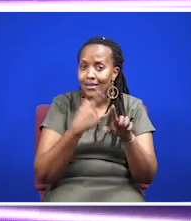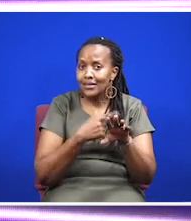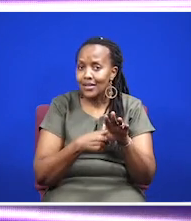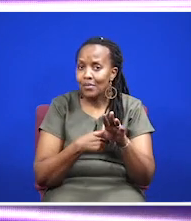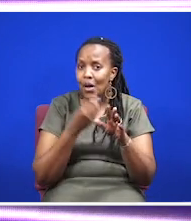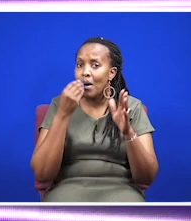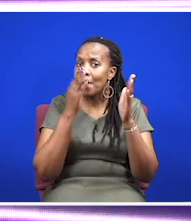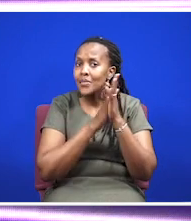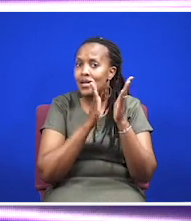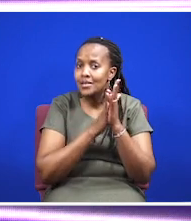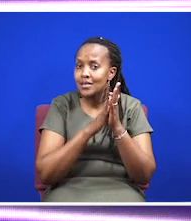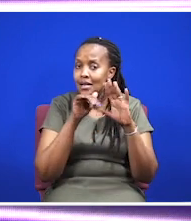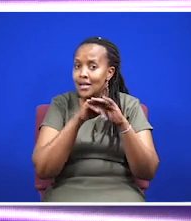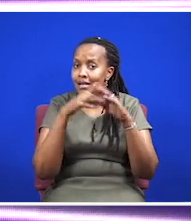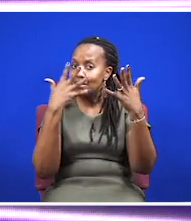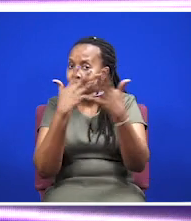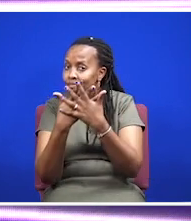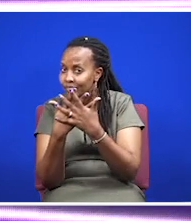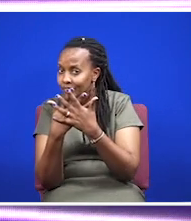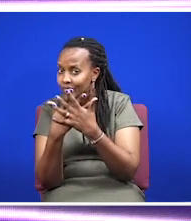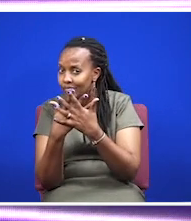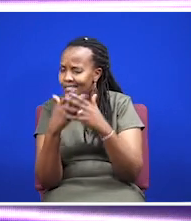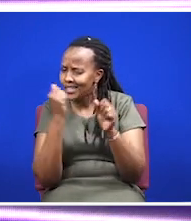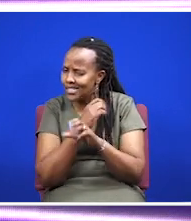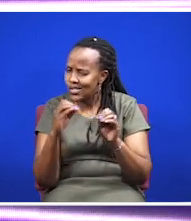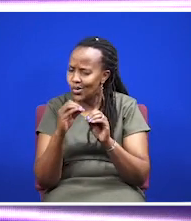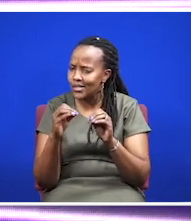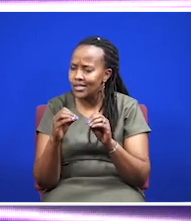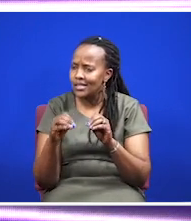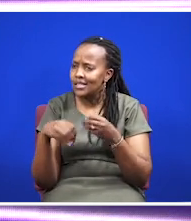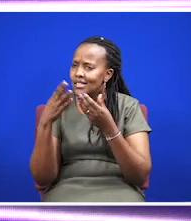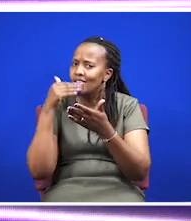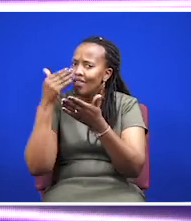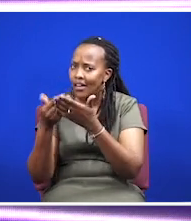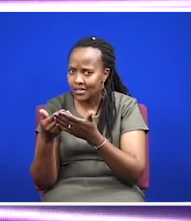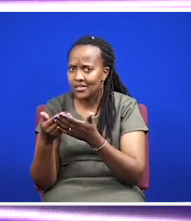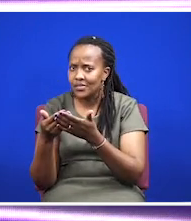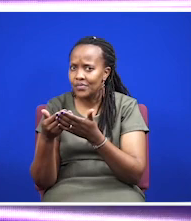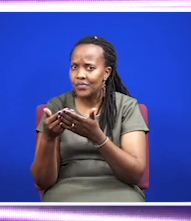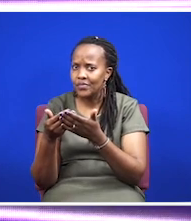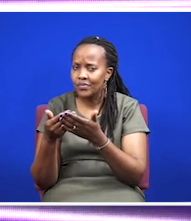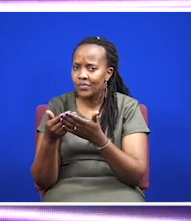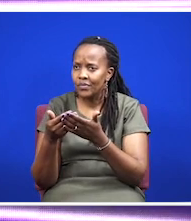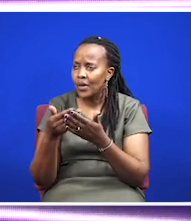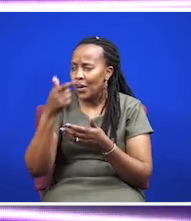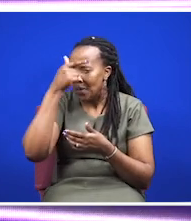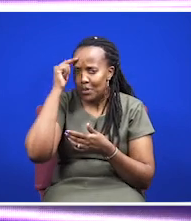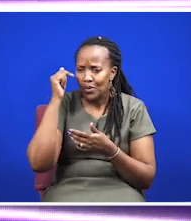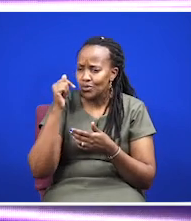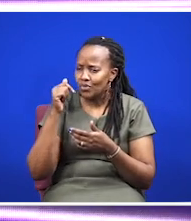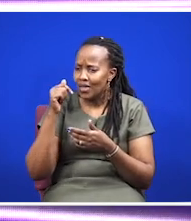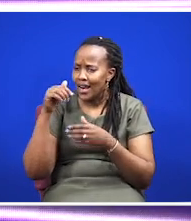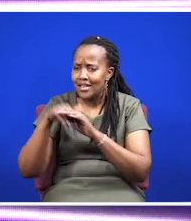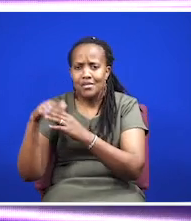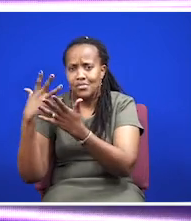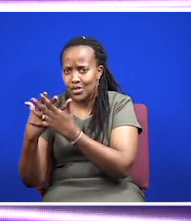God because of being in prison, but rather, despite being in prison, we will thank God who knows what he